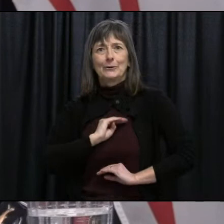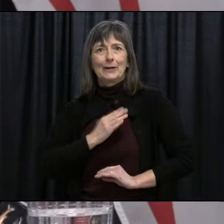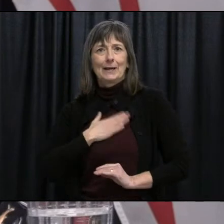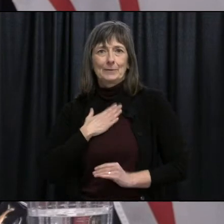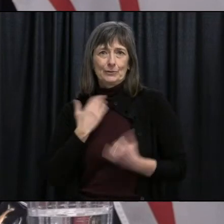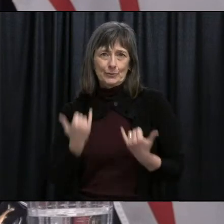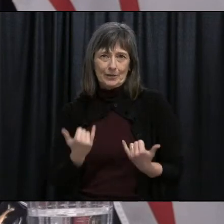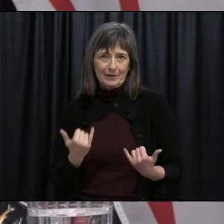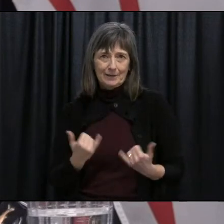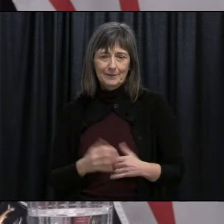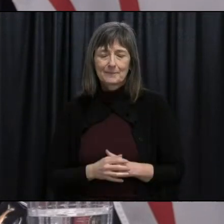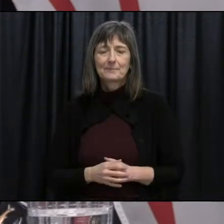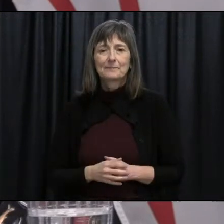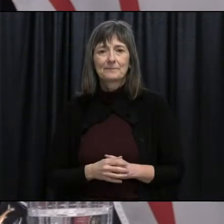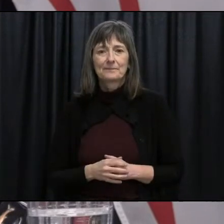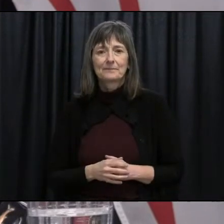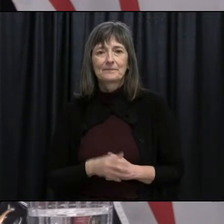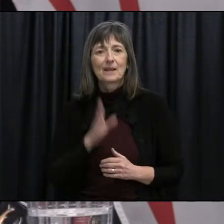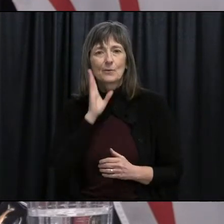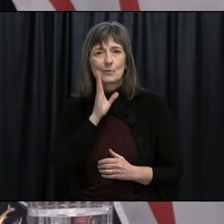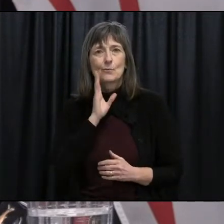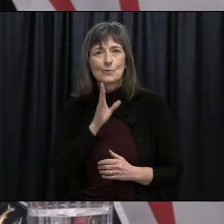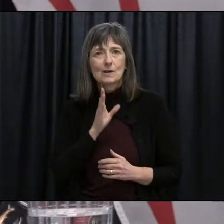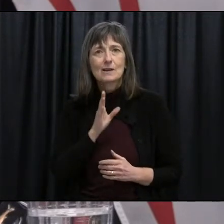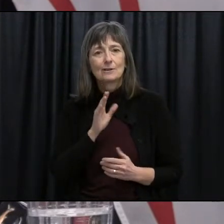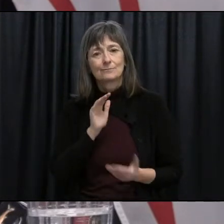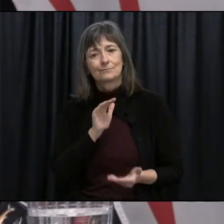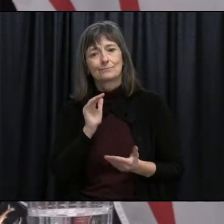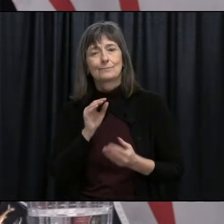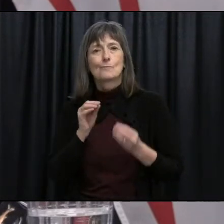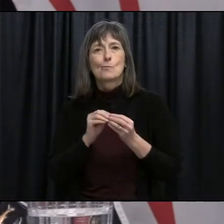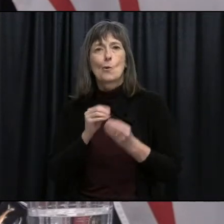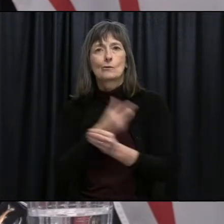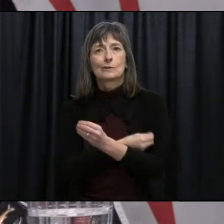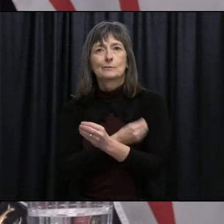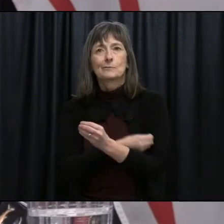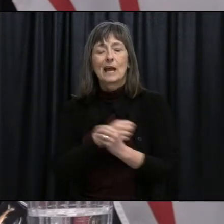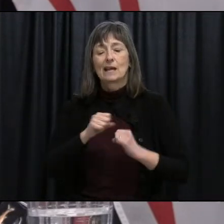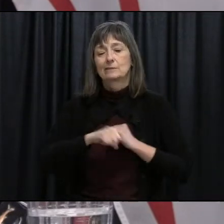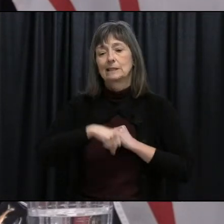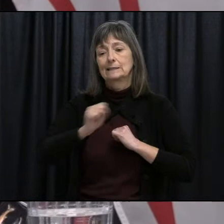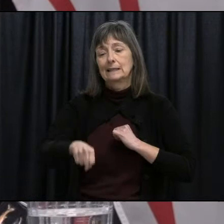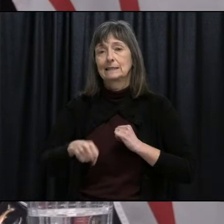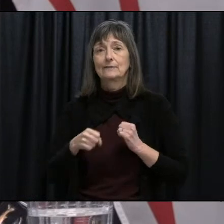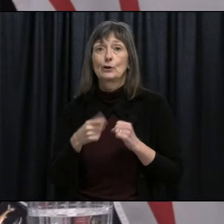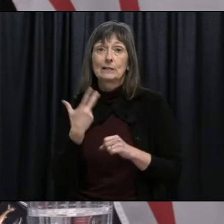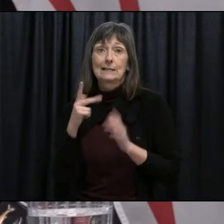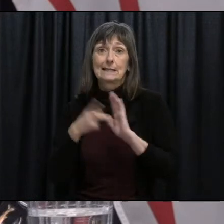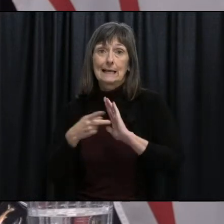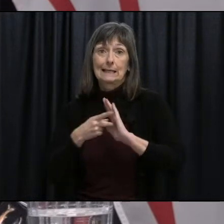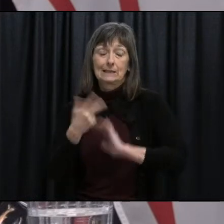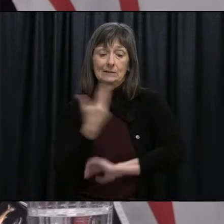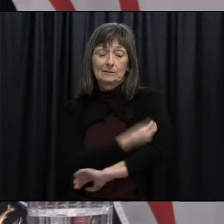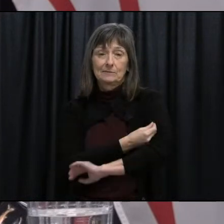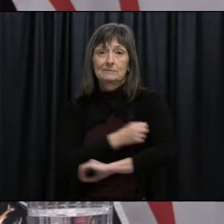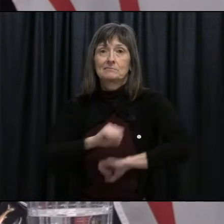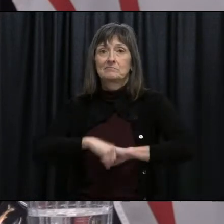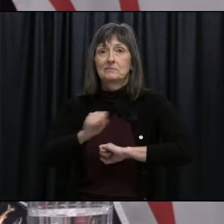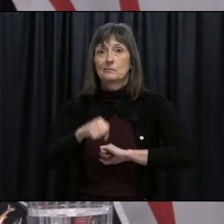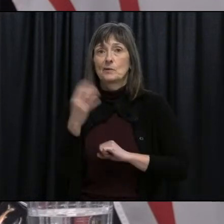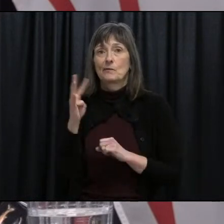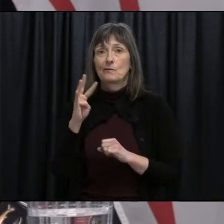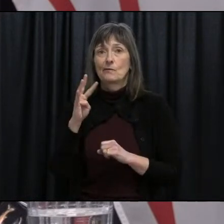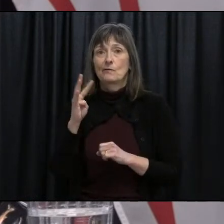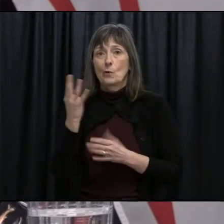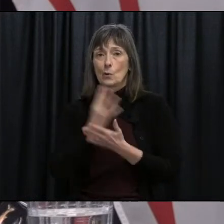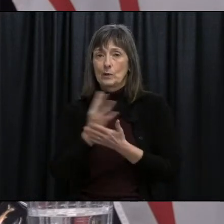province that Dr. Fitzgerald has made this evidence-based decision to change the interval. There's good news